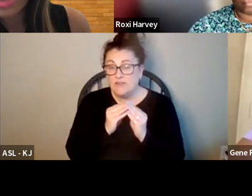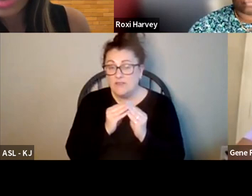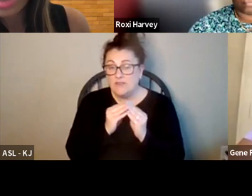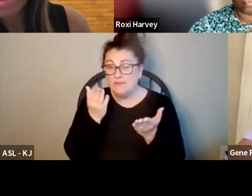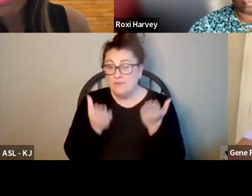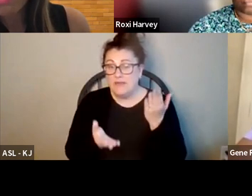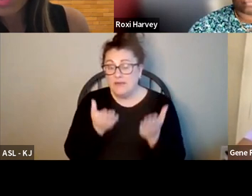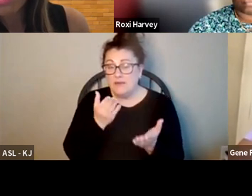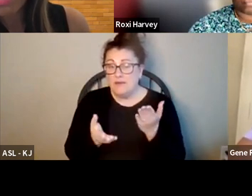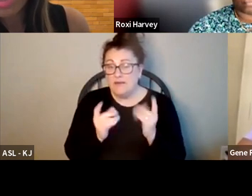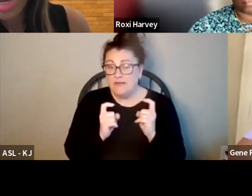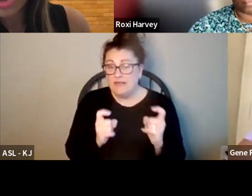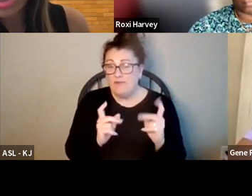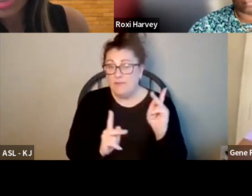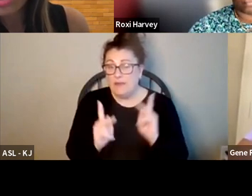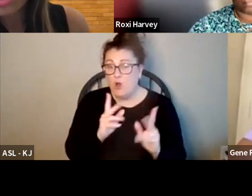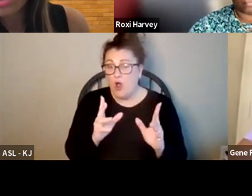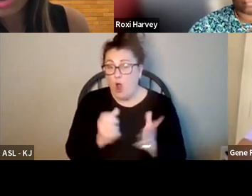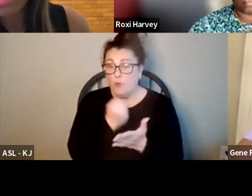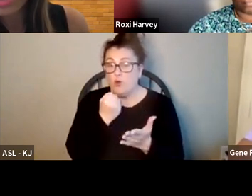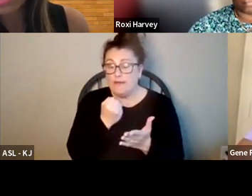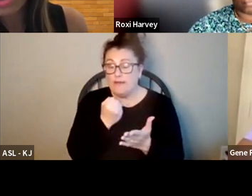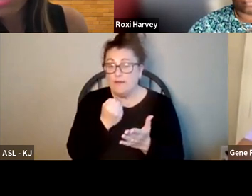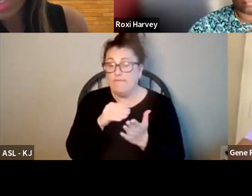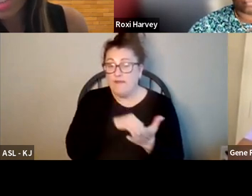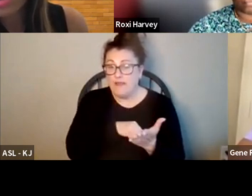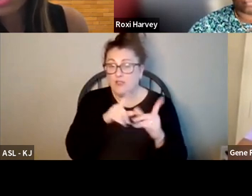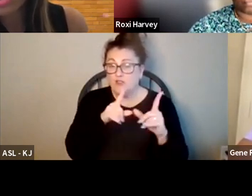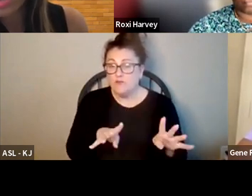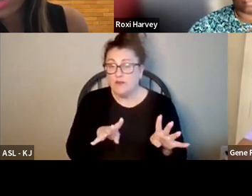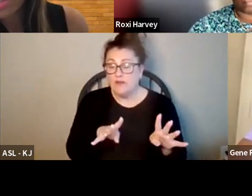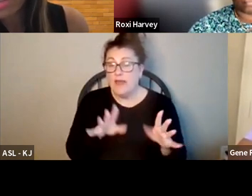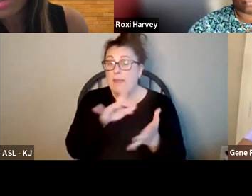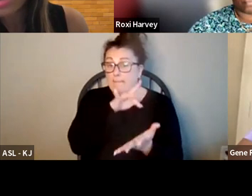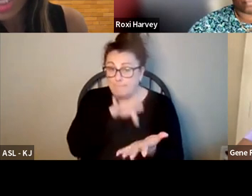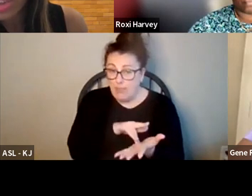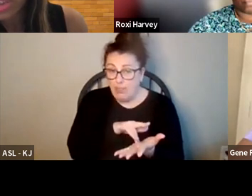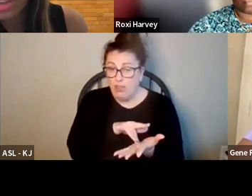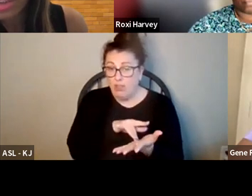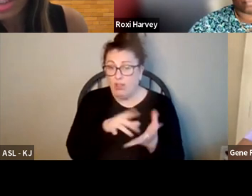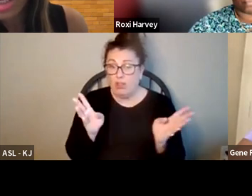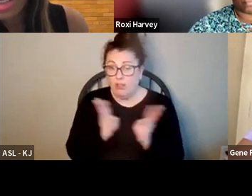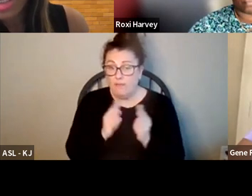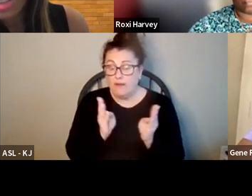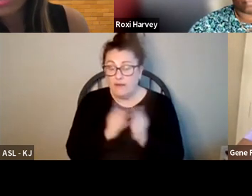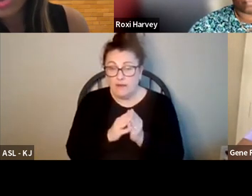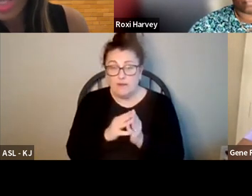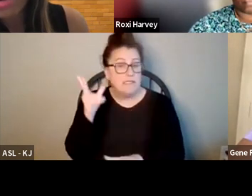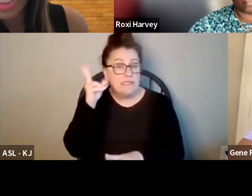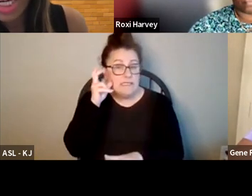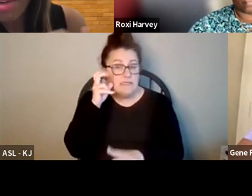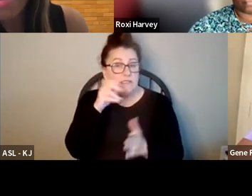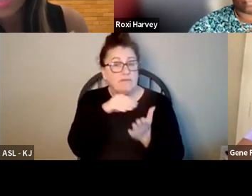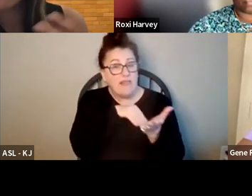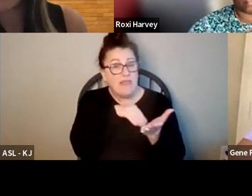possibly give people an opportunity to complete the survey during the session so that